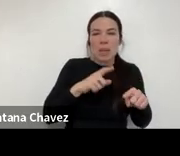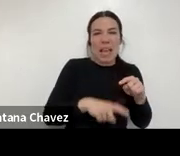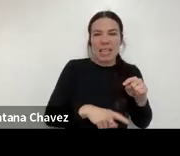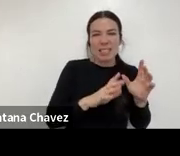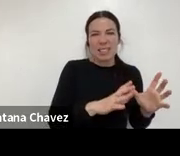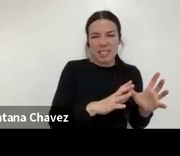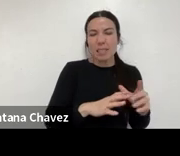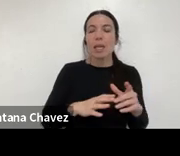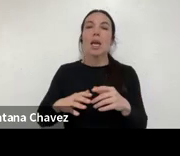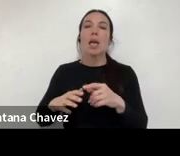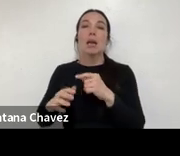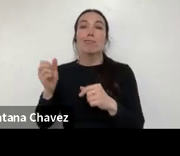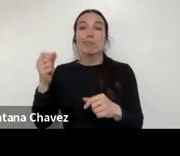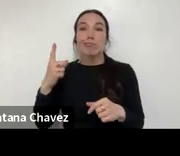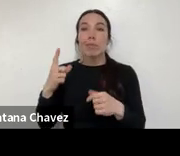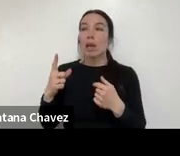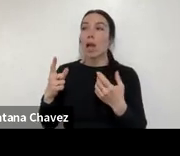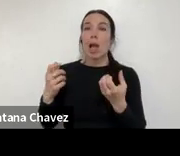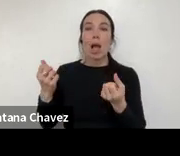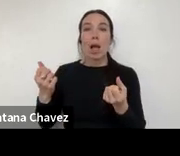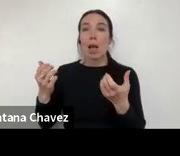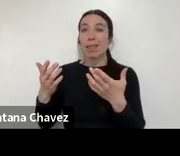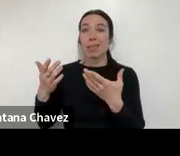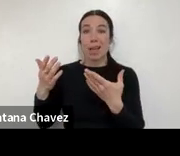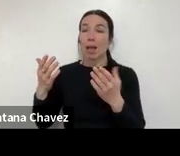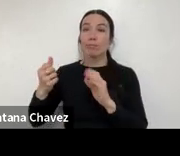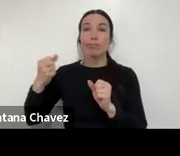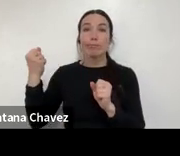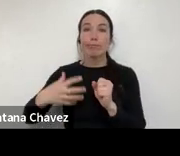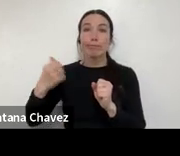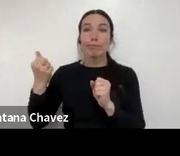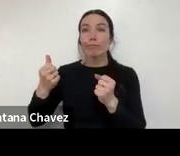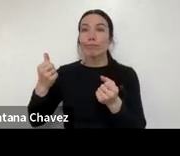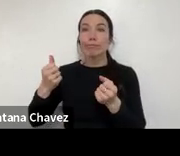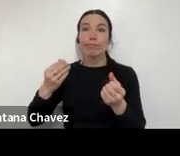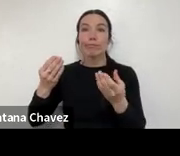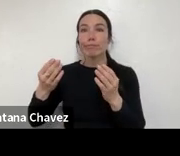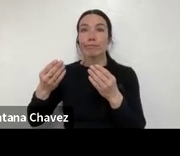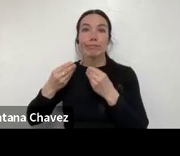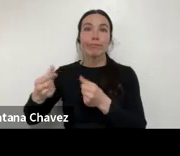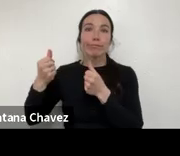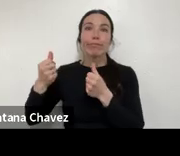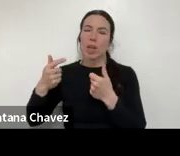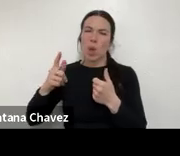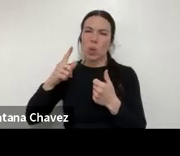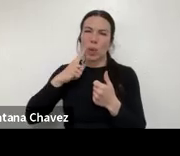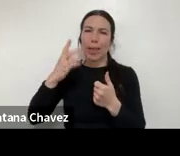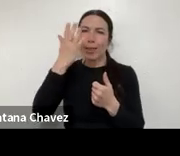the level of fluency can vary a lot, because people will